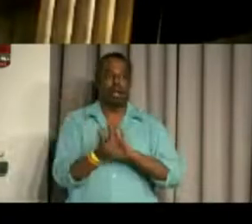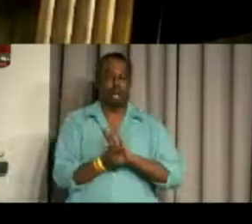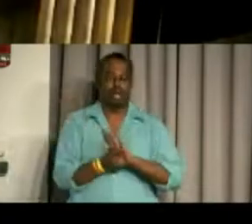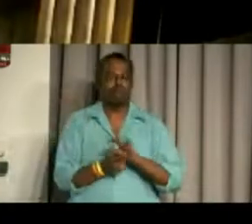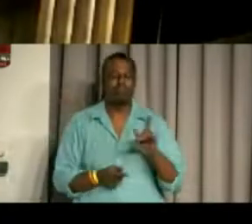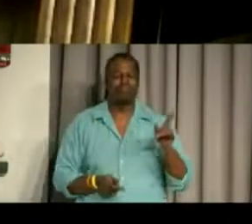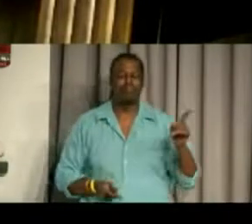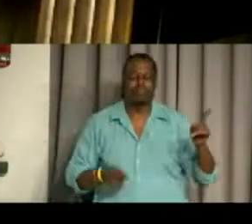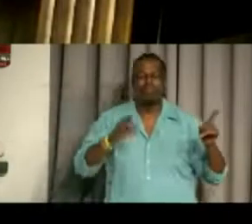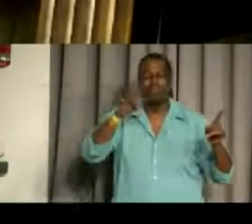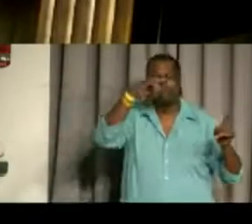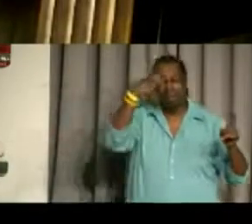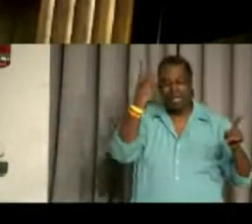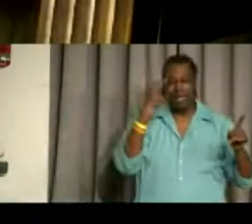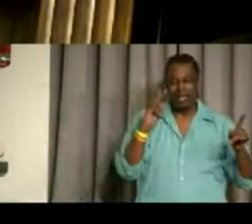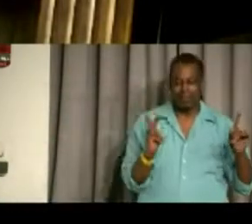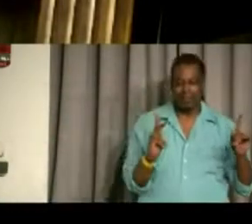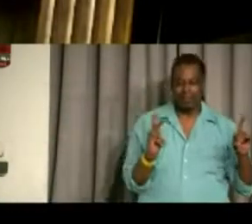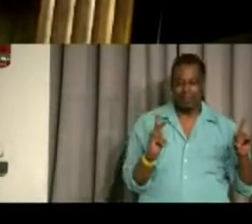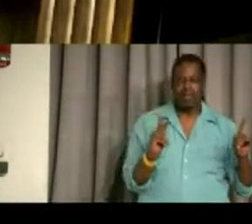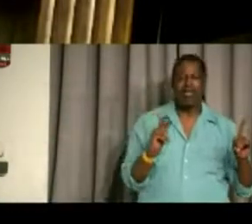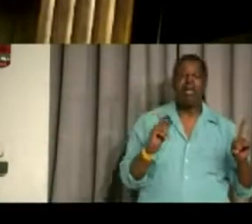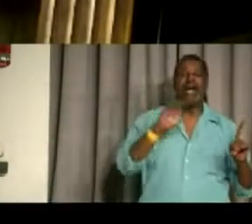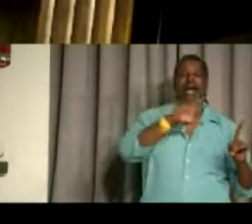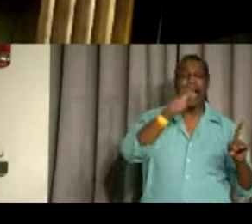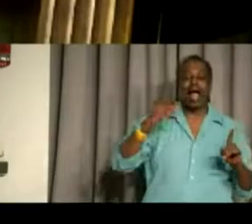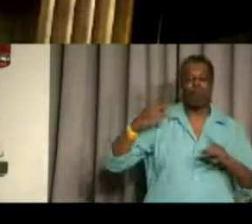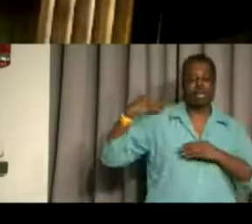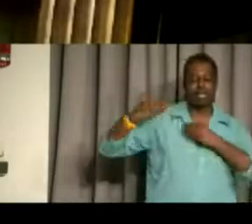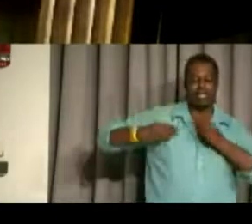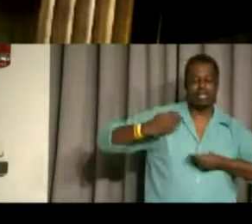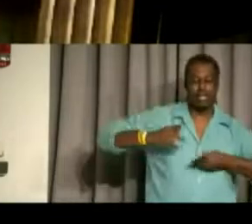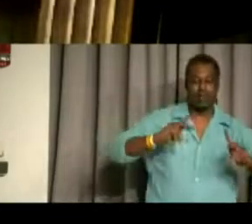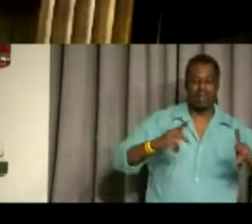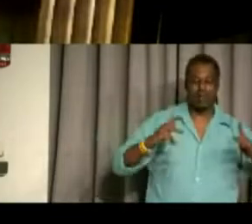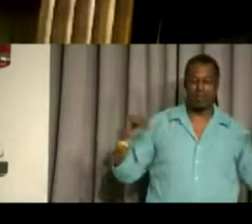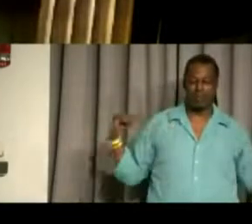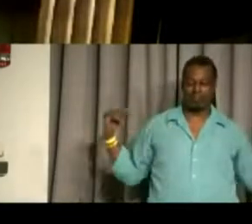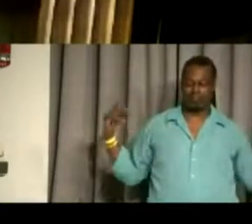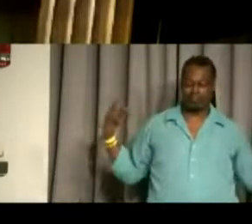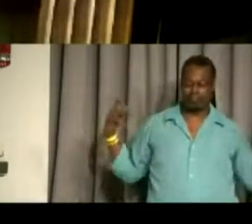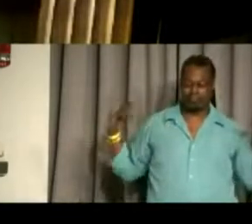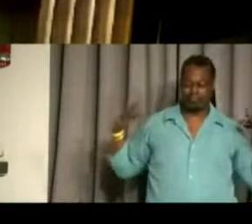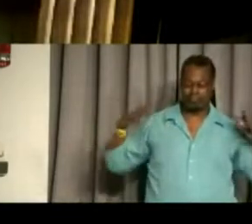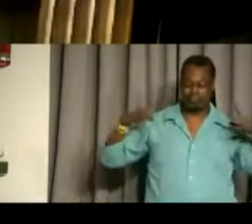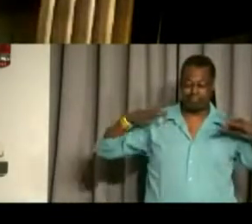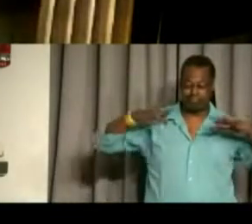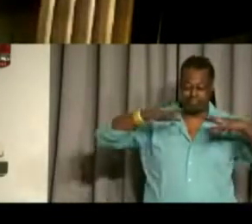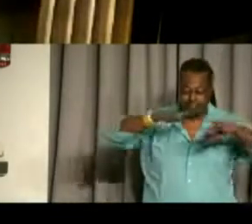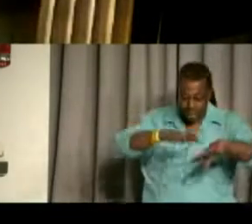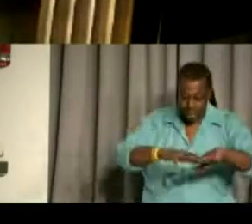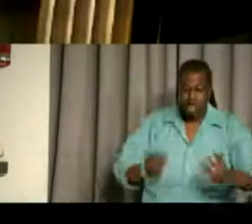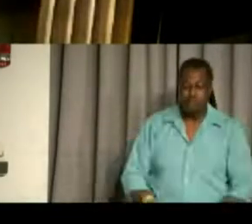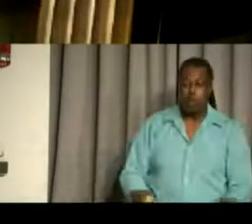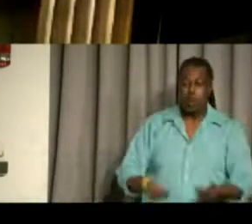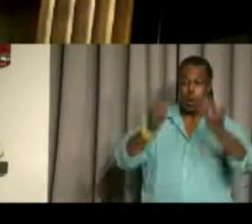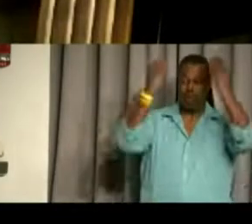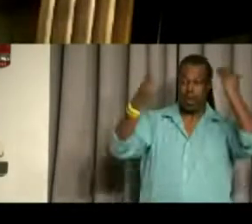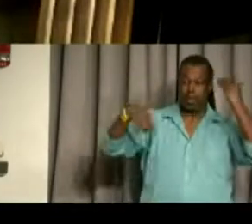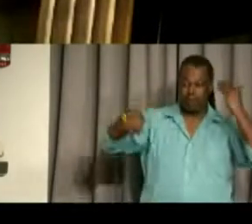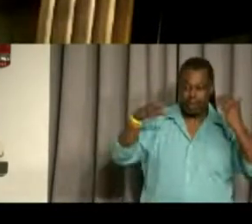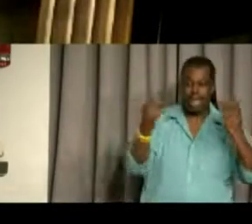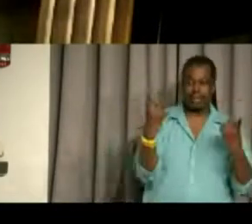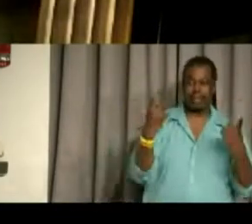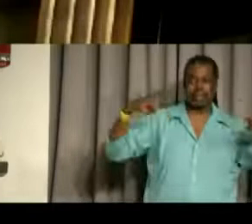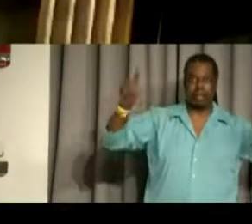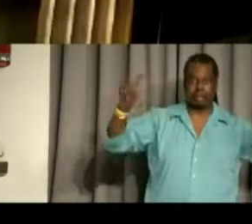Black people, African descended people who came out in mass numbers to overwhelm them and to succeed